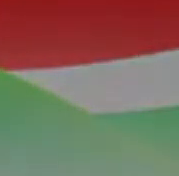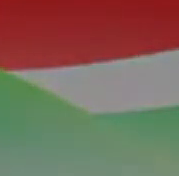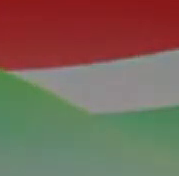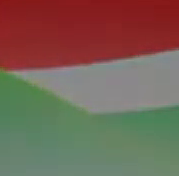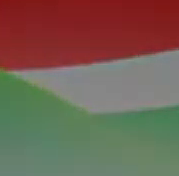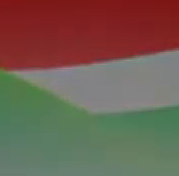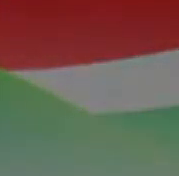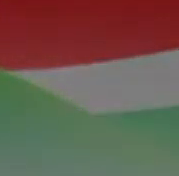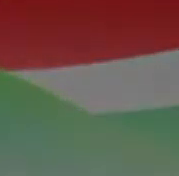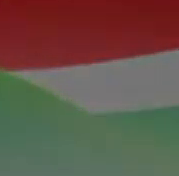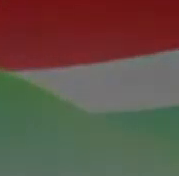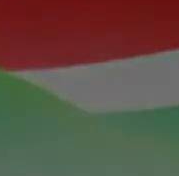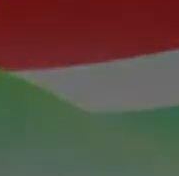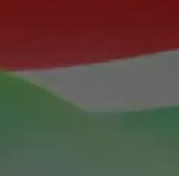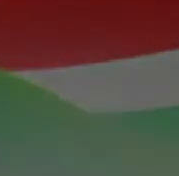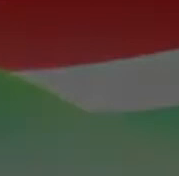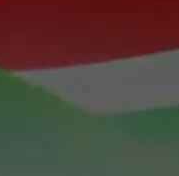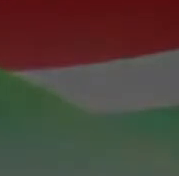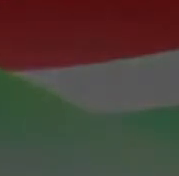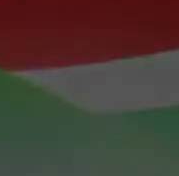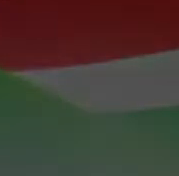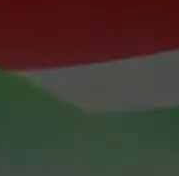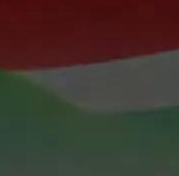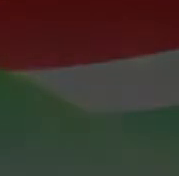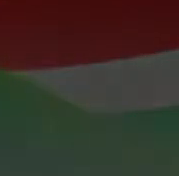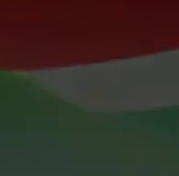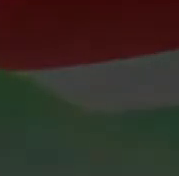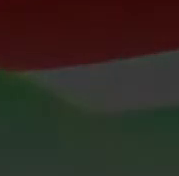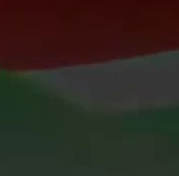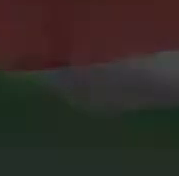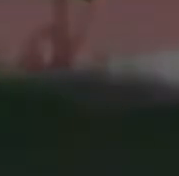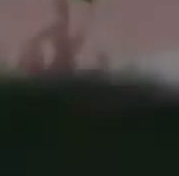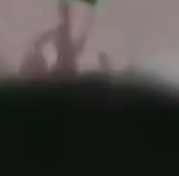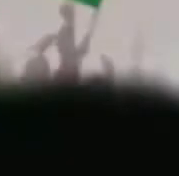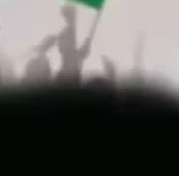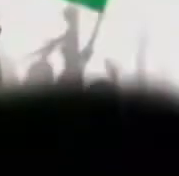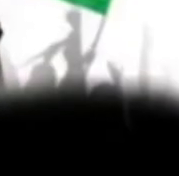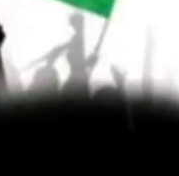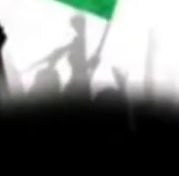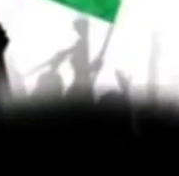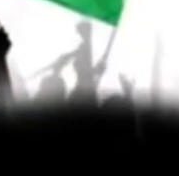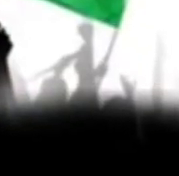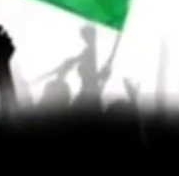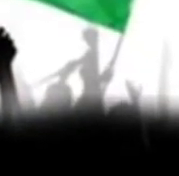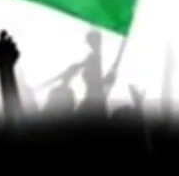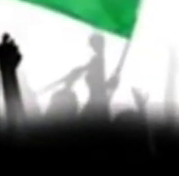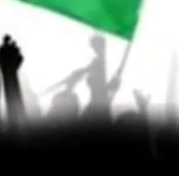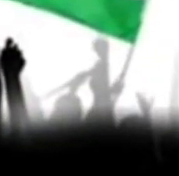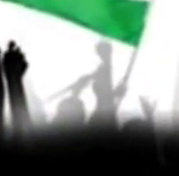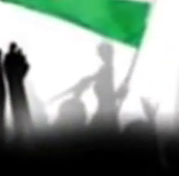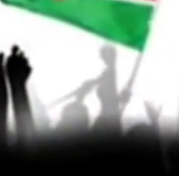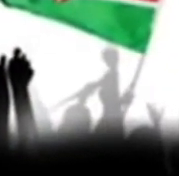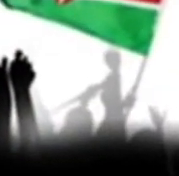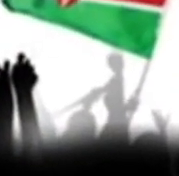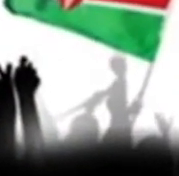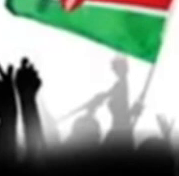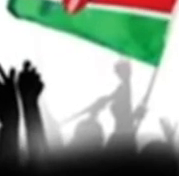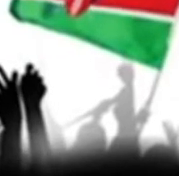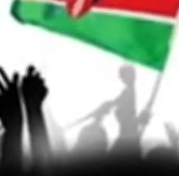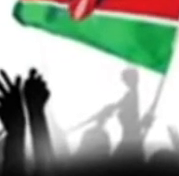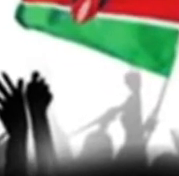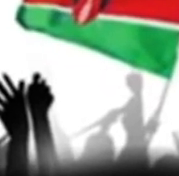what the Lord says, seek me and live, we shall overcome.